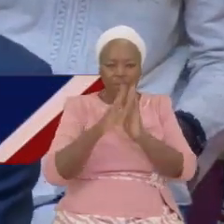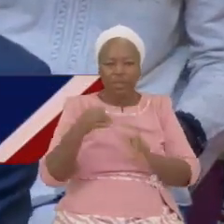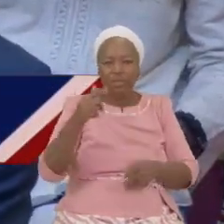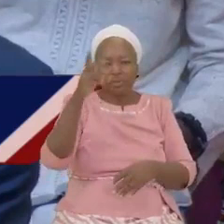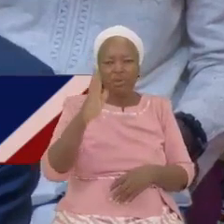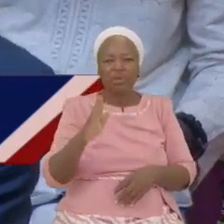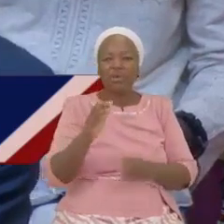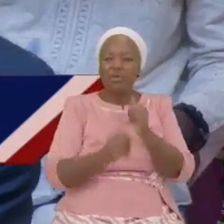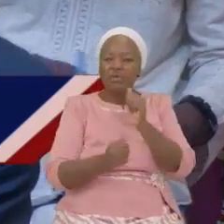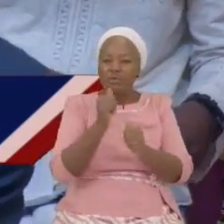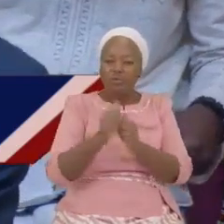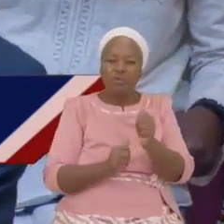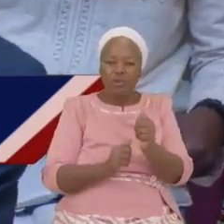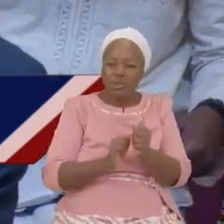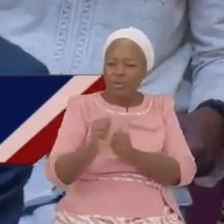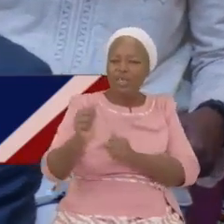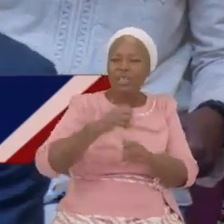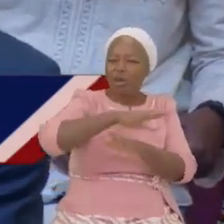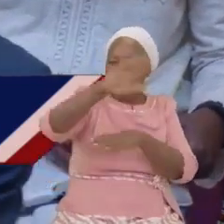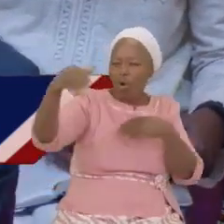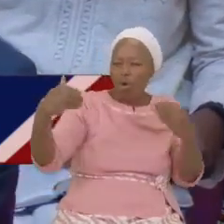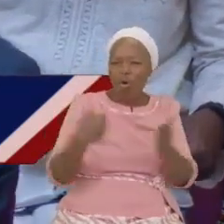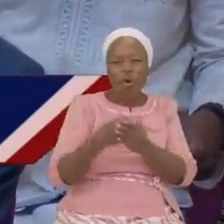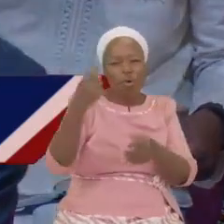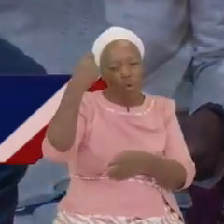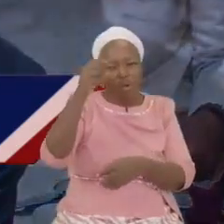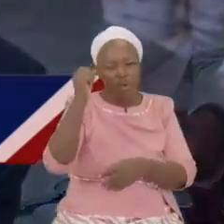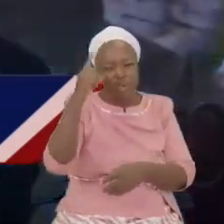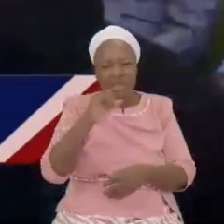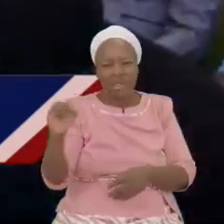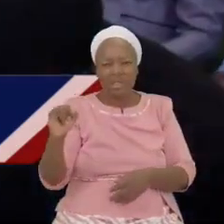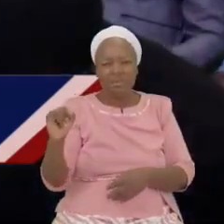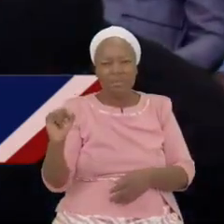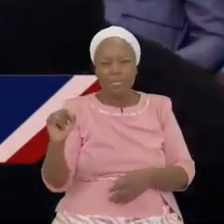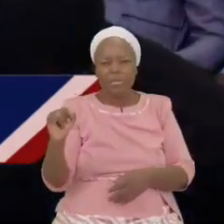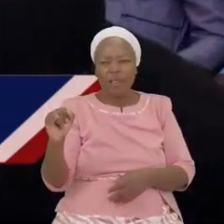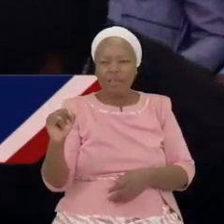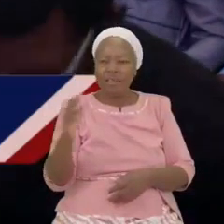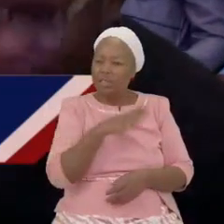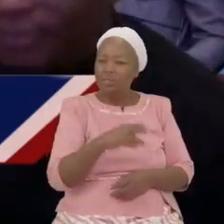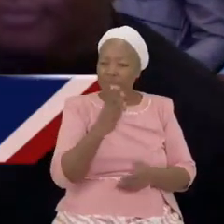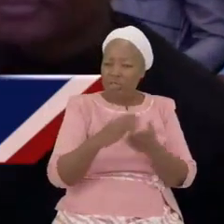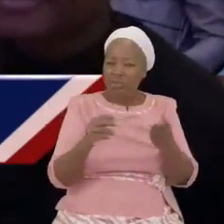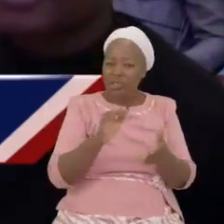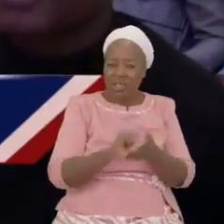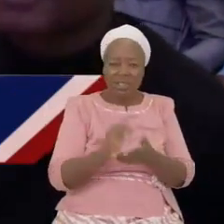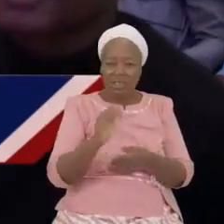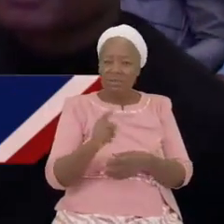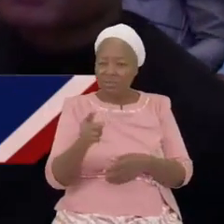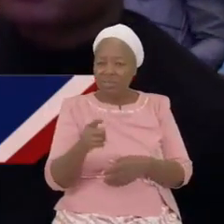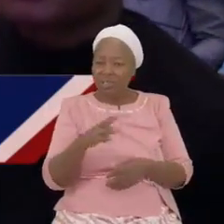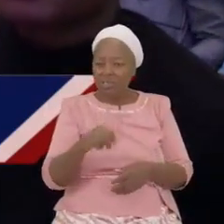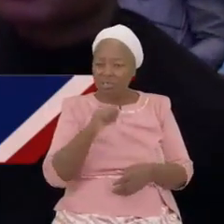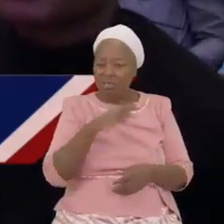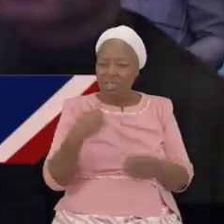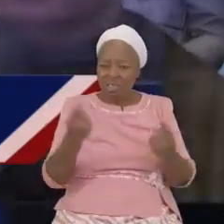God, which passeth all understanding. The people will not understand. This year, you'll be